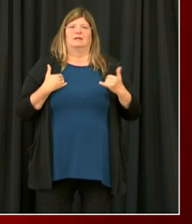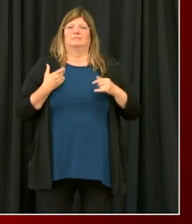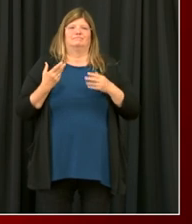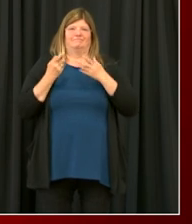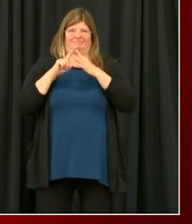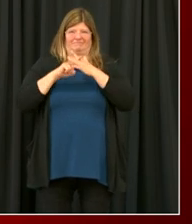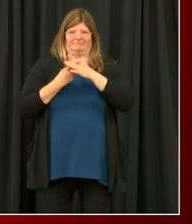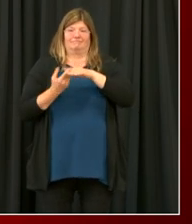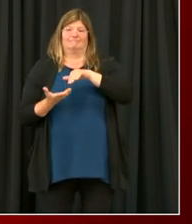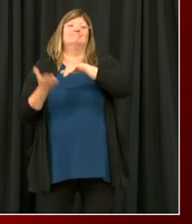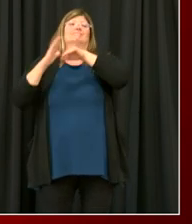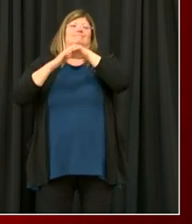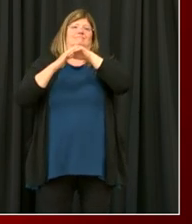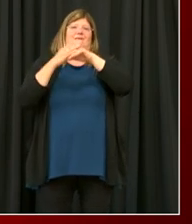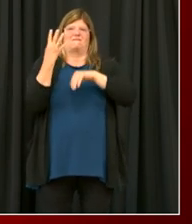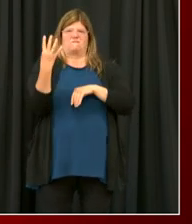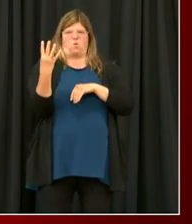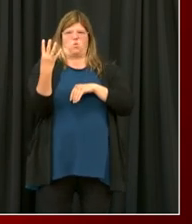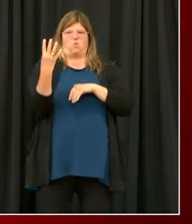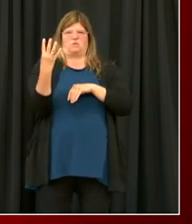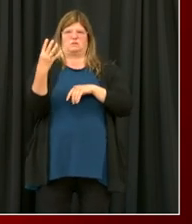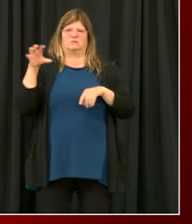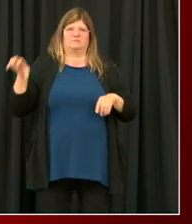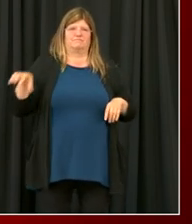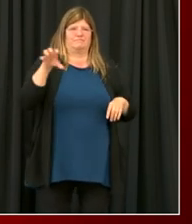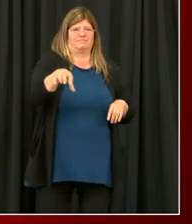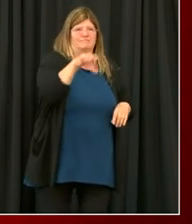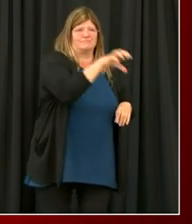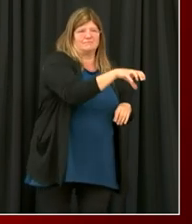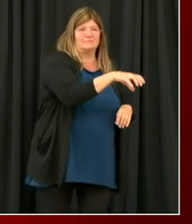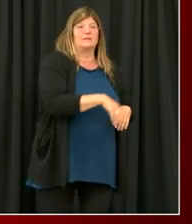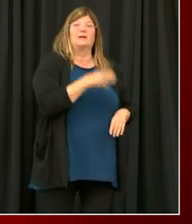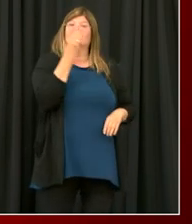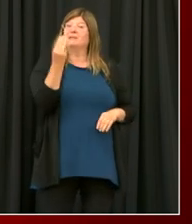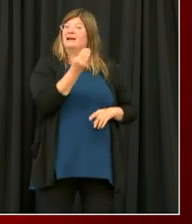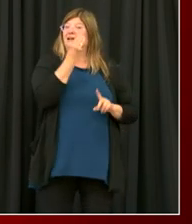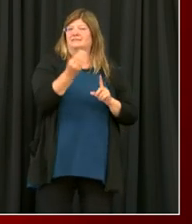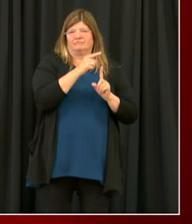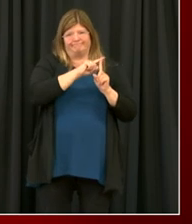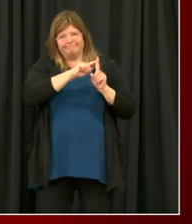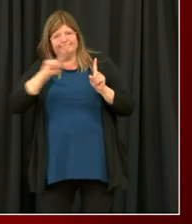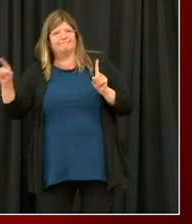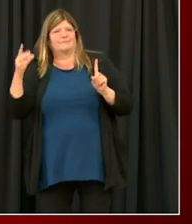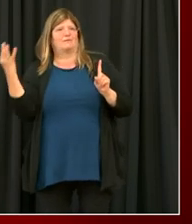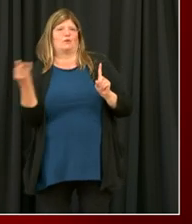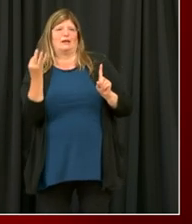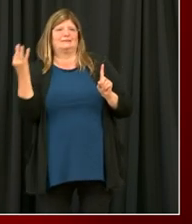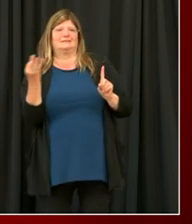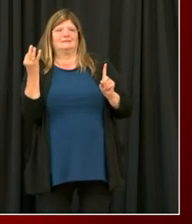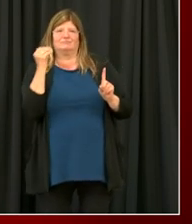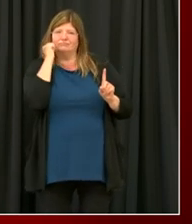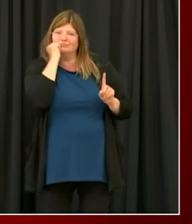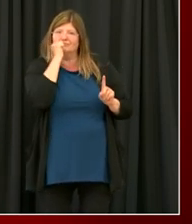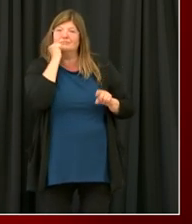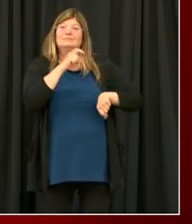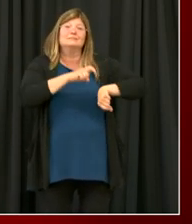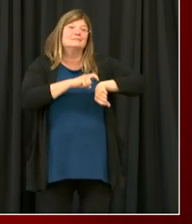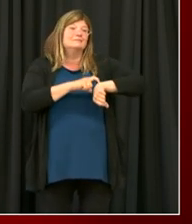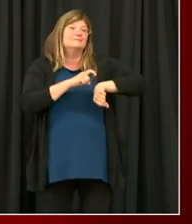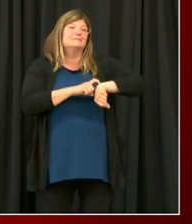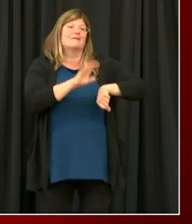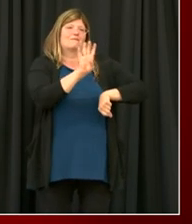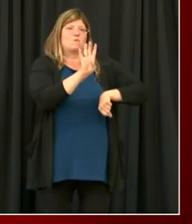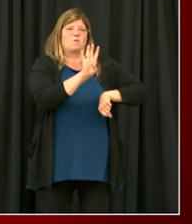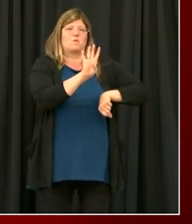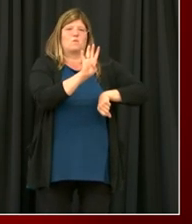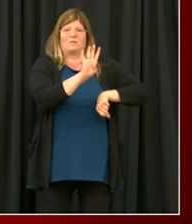offer 4 sites each day, Monday through Friday. And the hours are 4 p.m. to 8 p.m. during the week